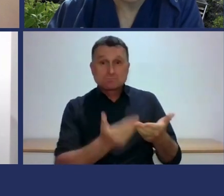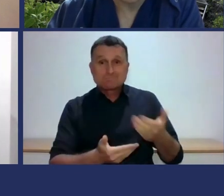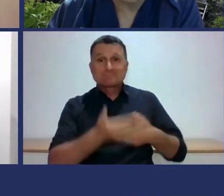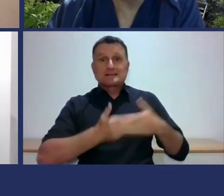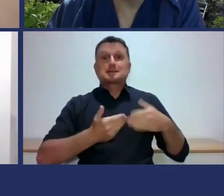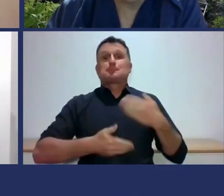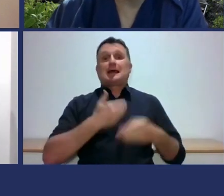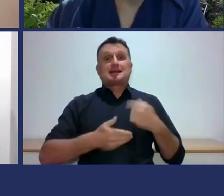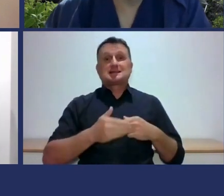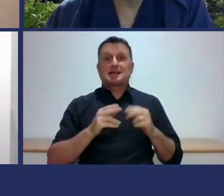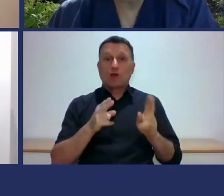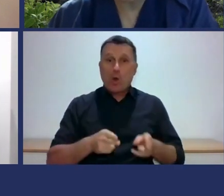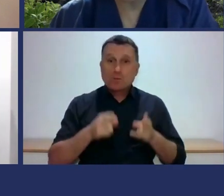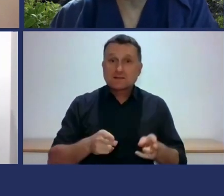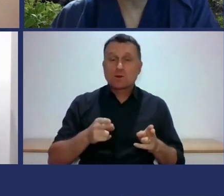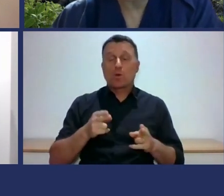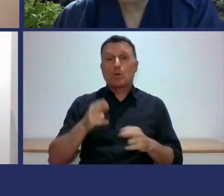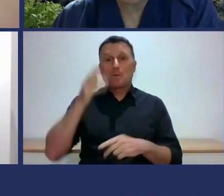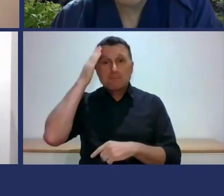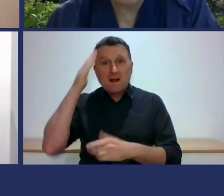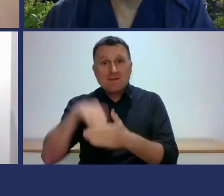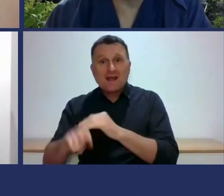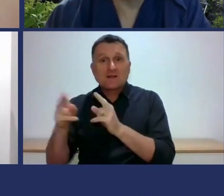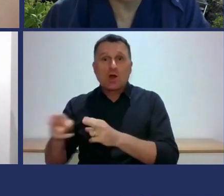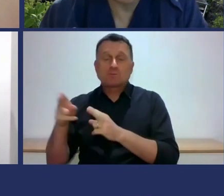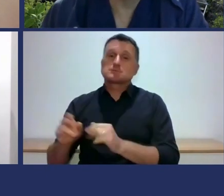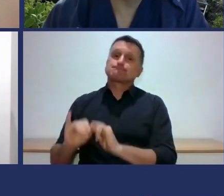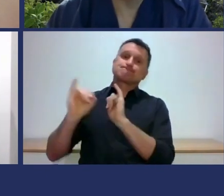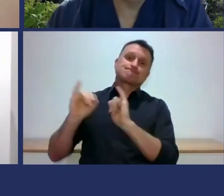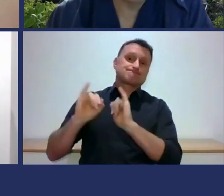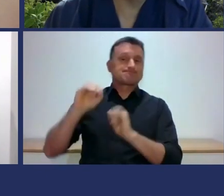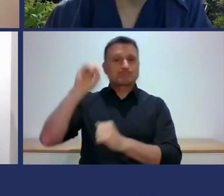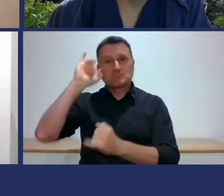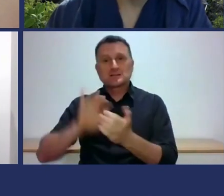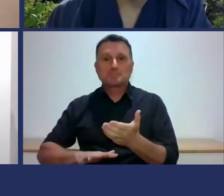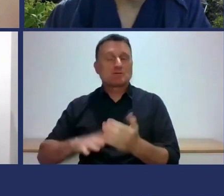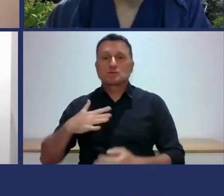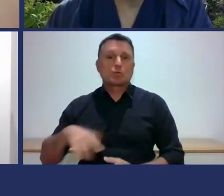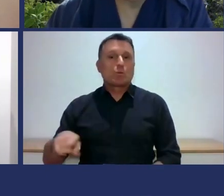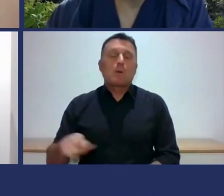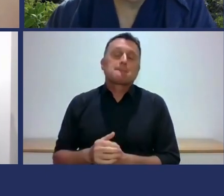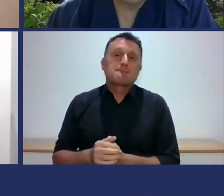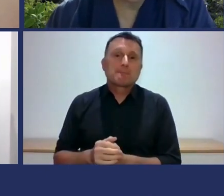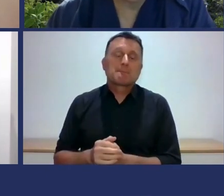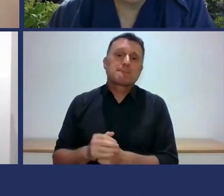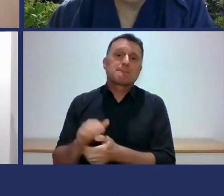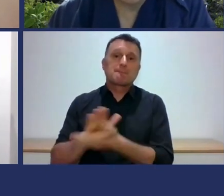good alternative. I wouldn't wish it on any pregnant woman. It's not worth it. It's better to be vaccinated and